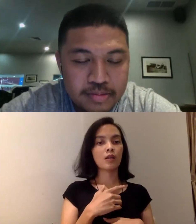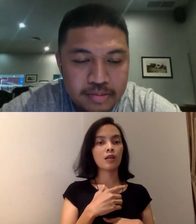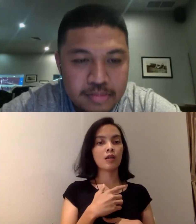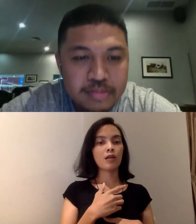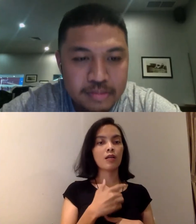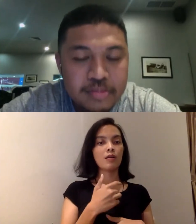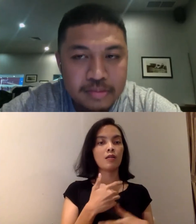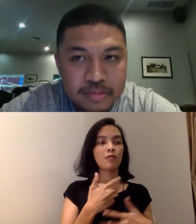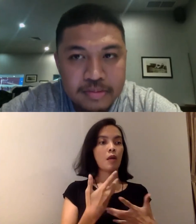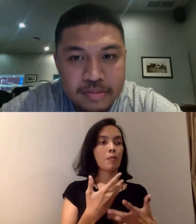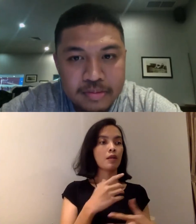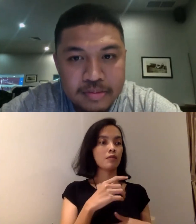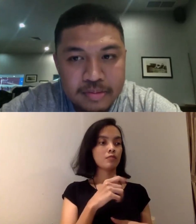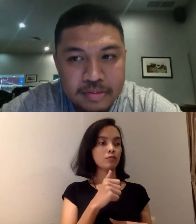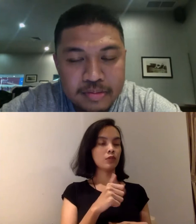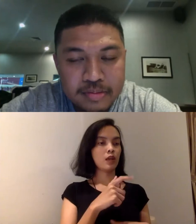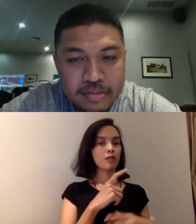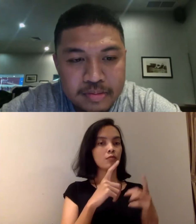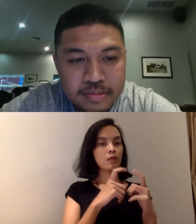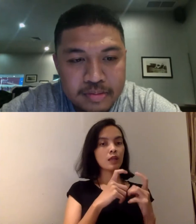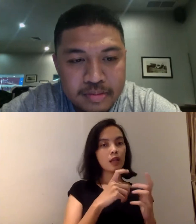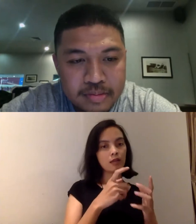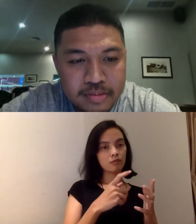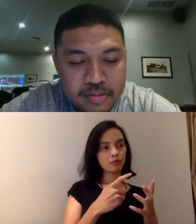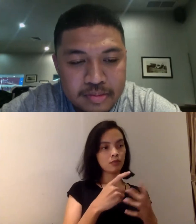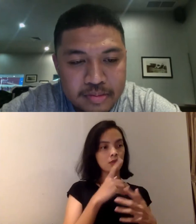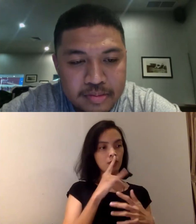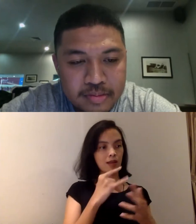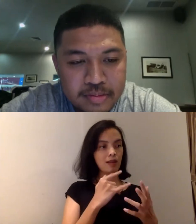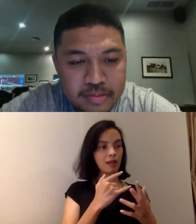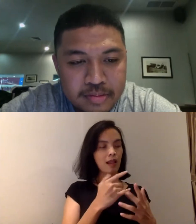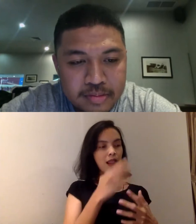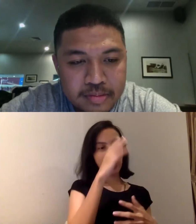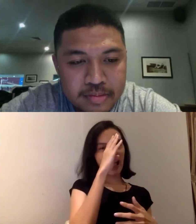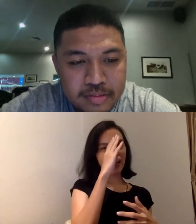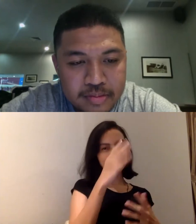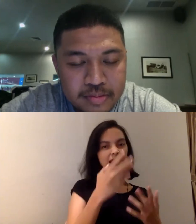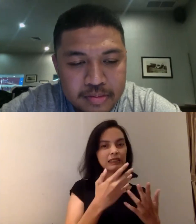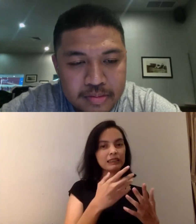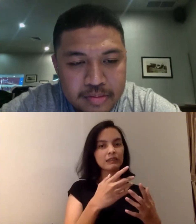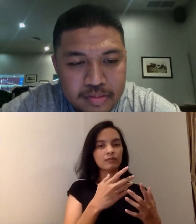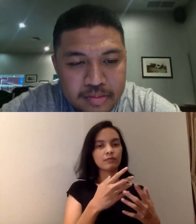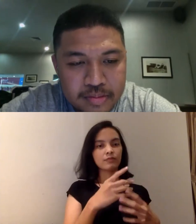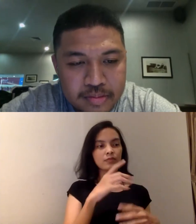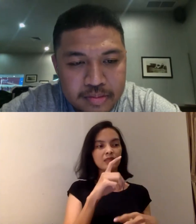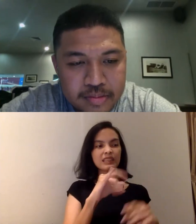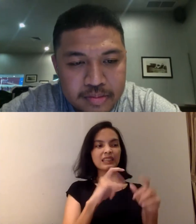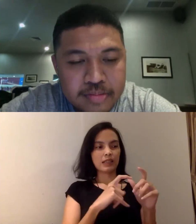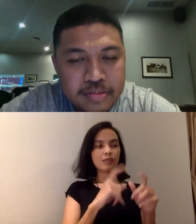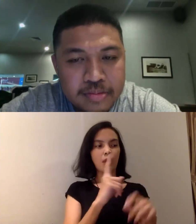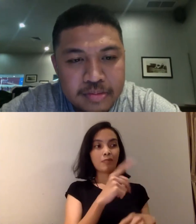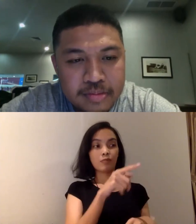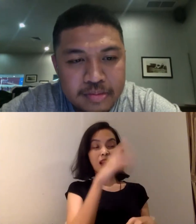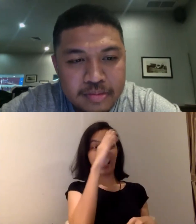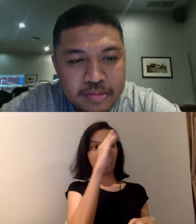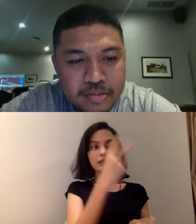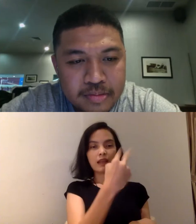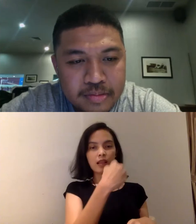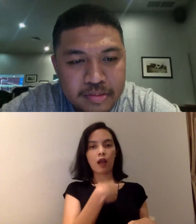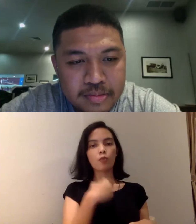men, and because they see me as a woman. But I do realize